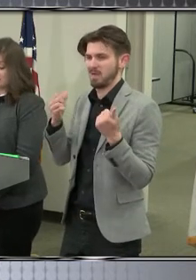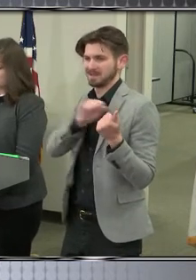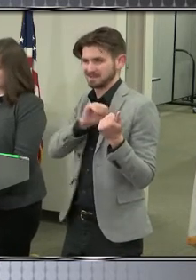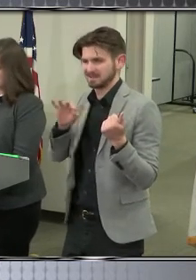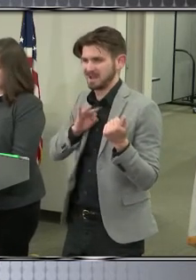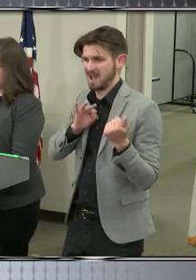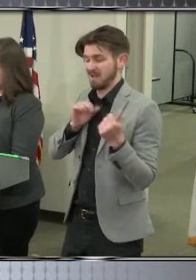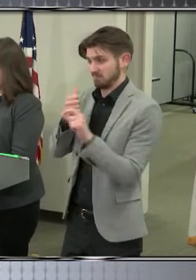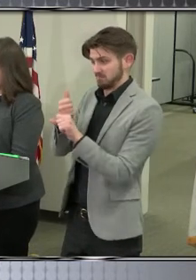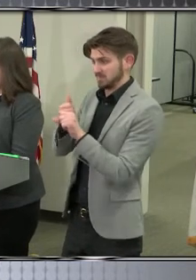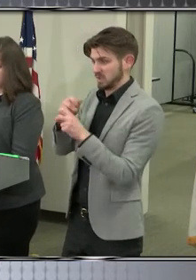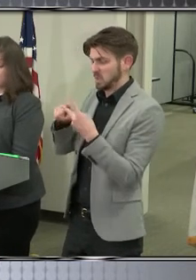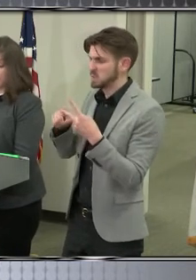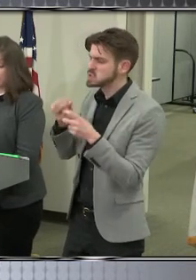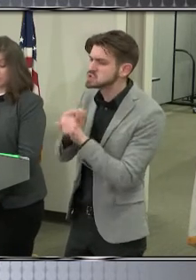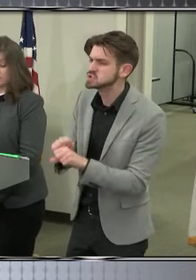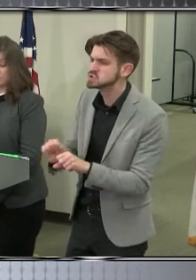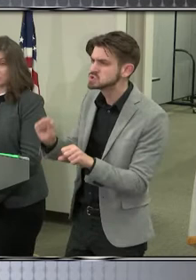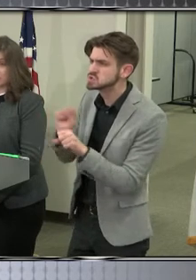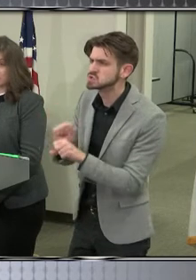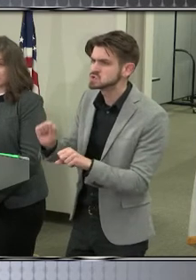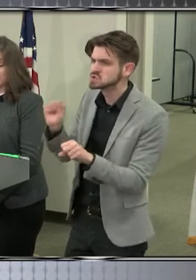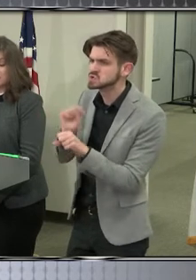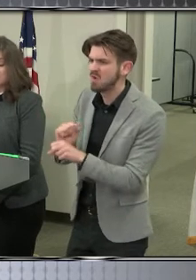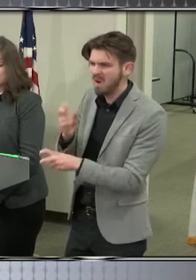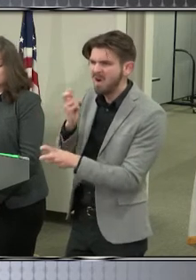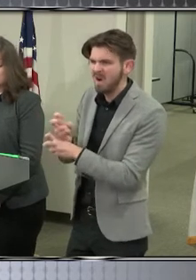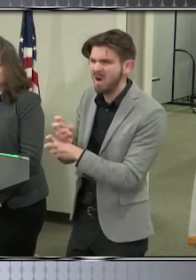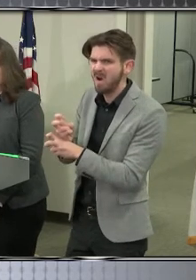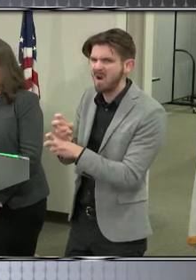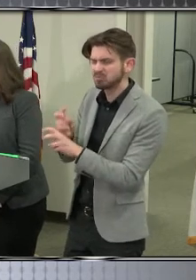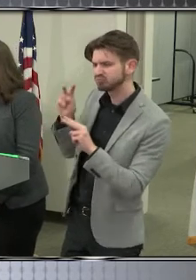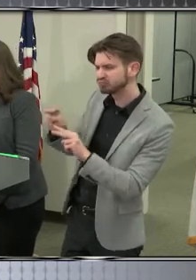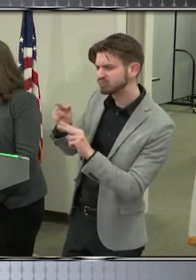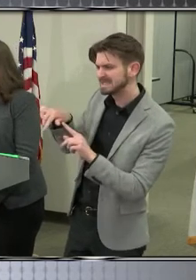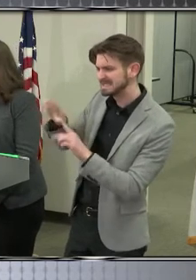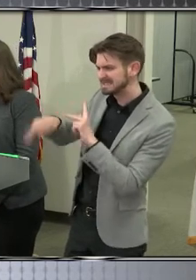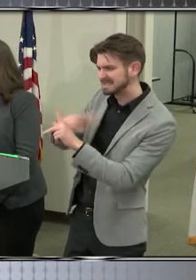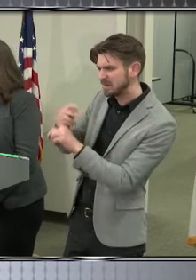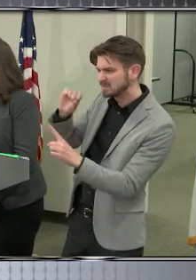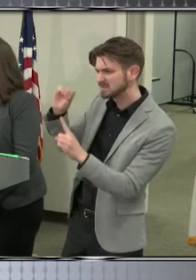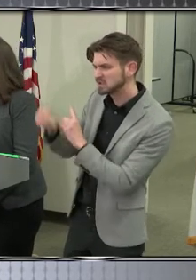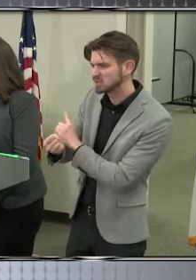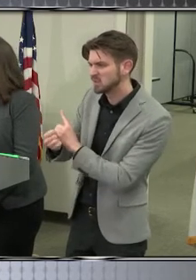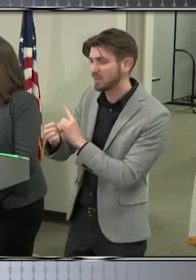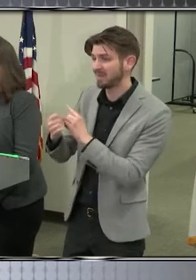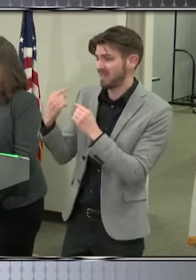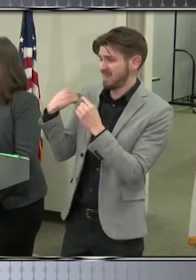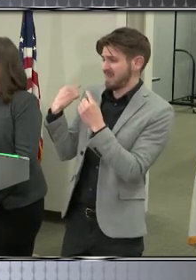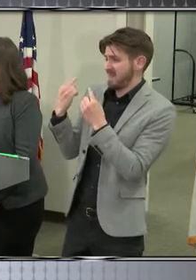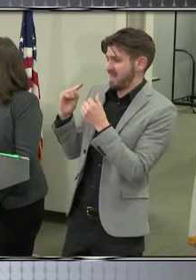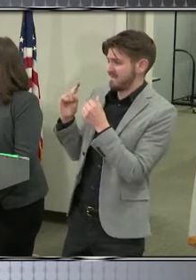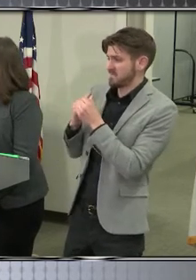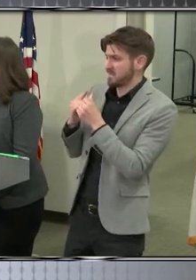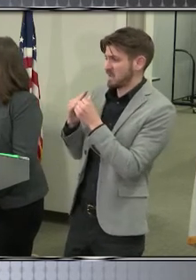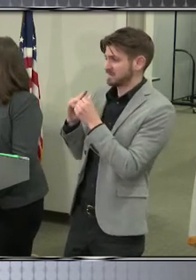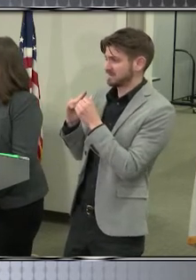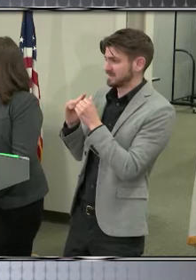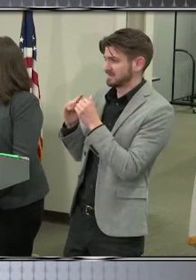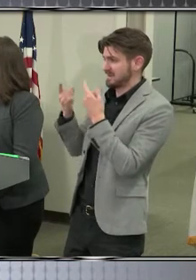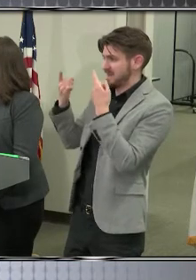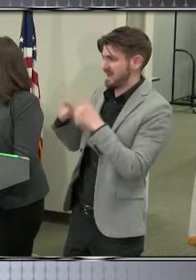working diligently to monitor and prepare for this situation since the first reports of novel coronavirus, now known